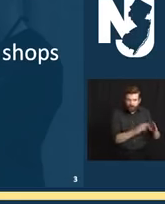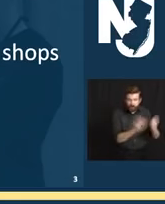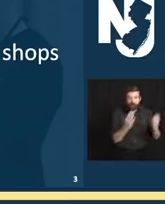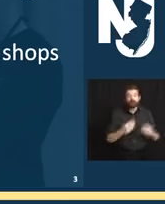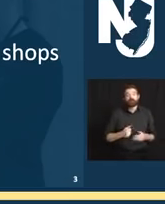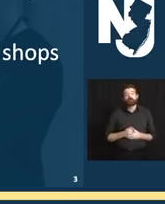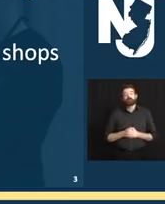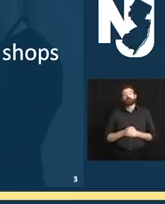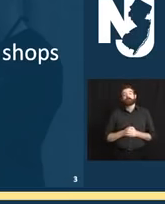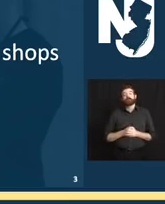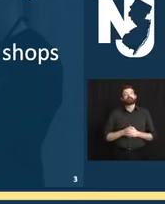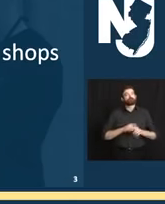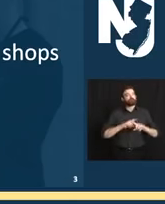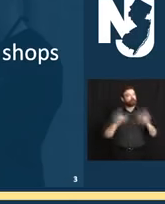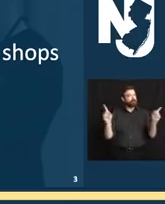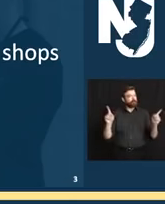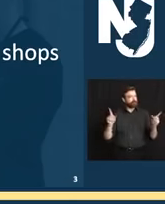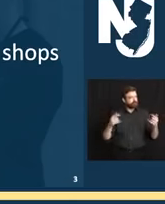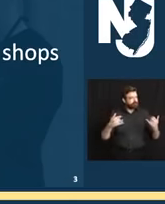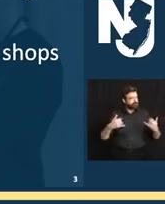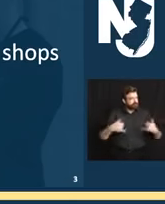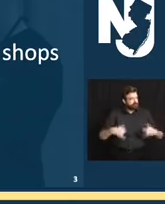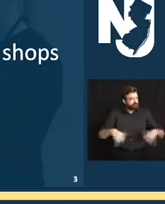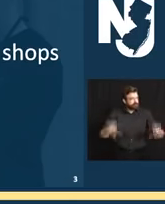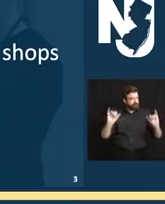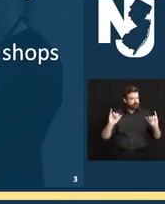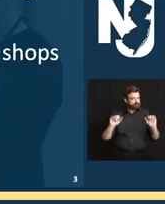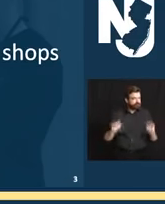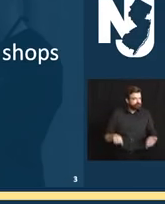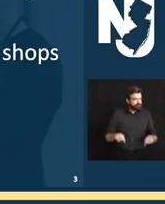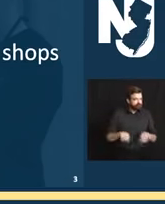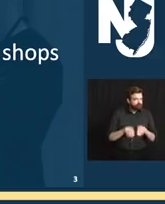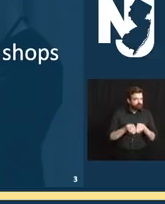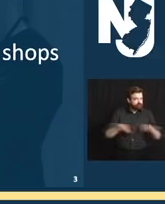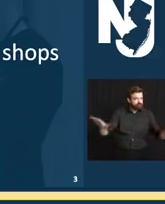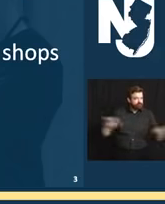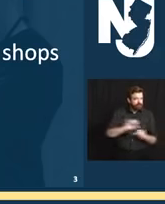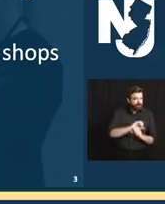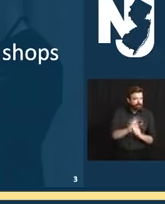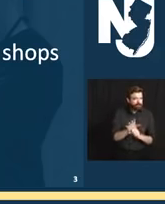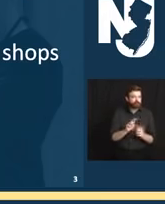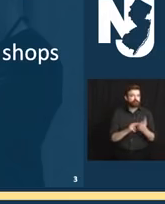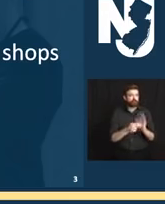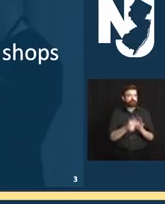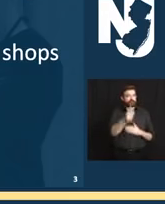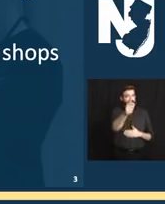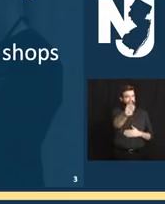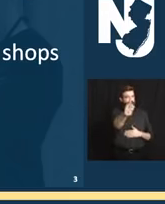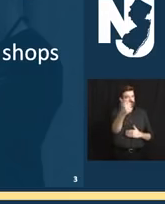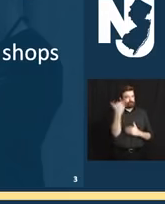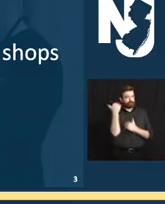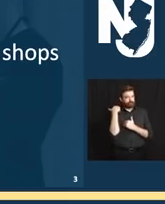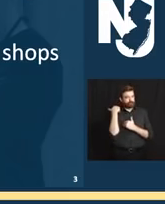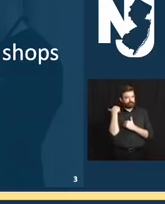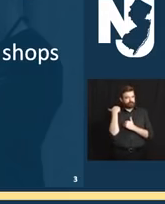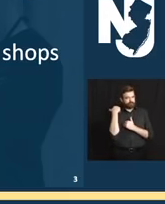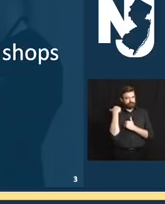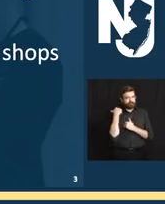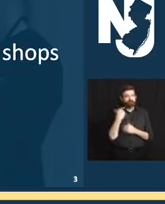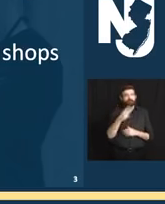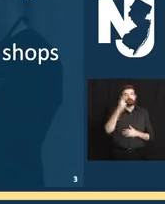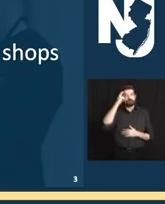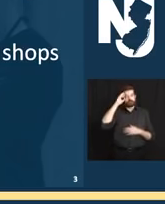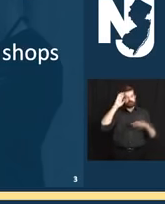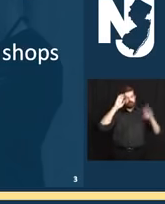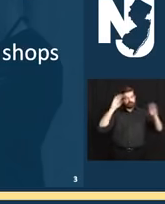Remember that notion, common sense for the common good, not just for yourself or your family, but for the rest of us. We have